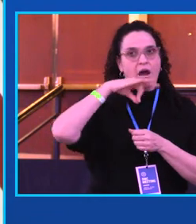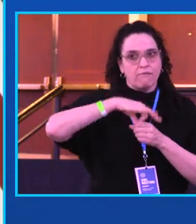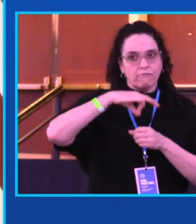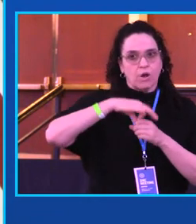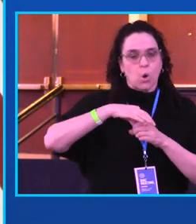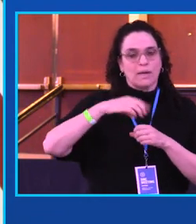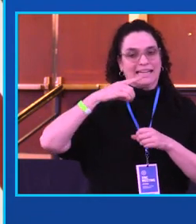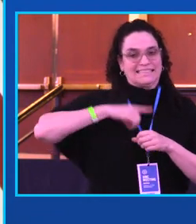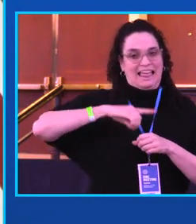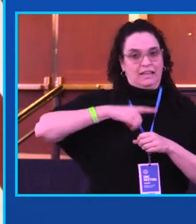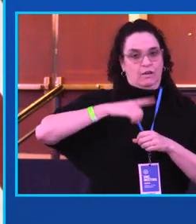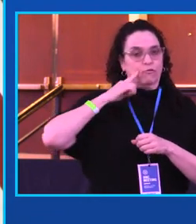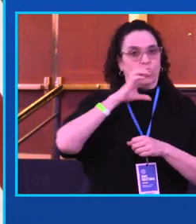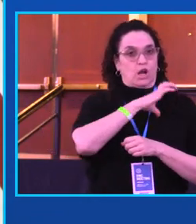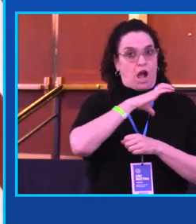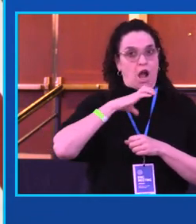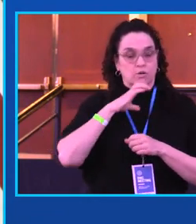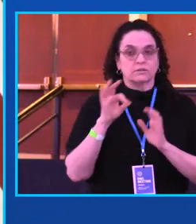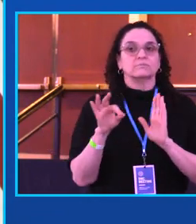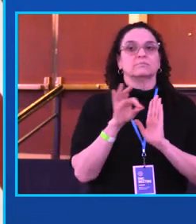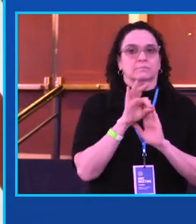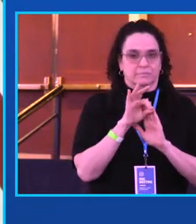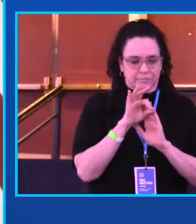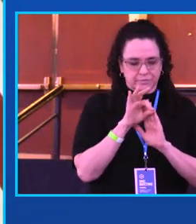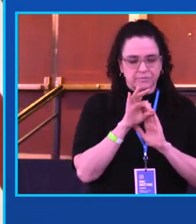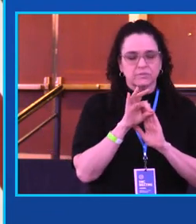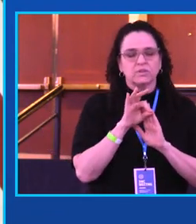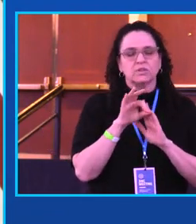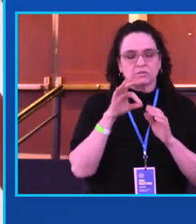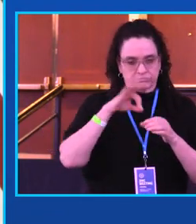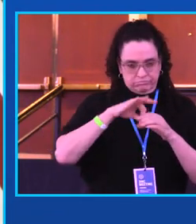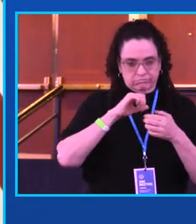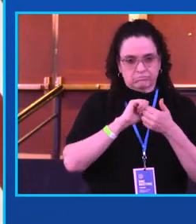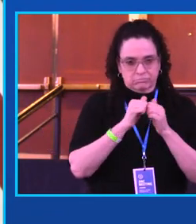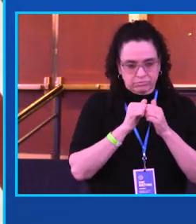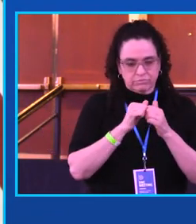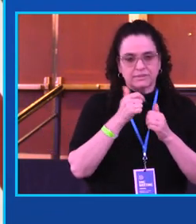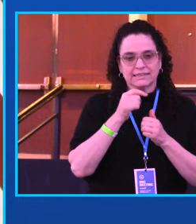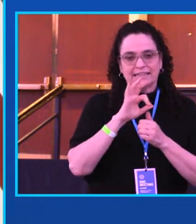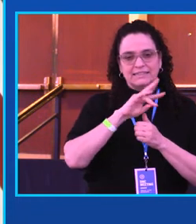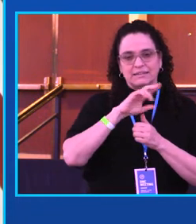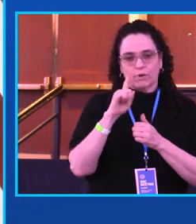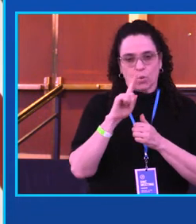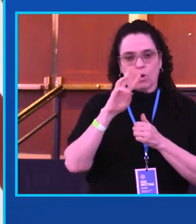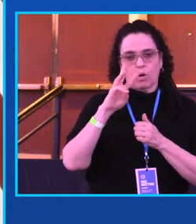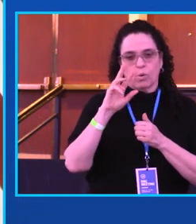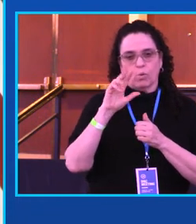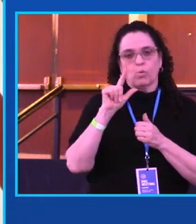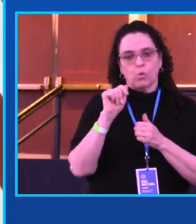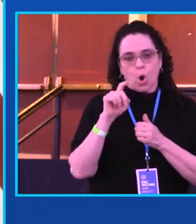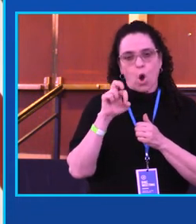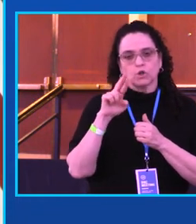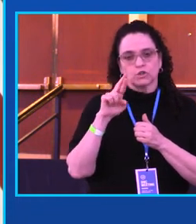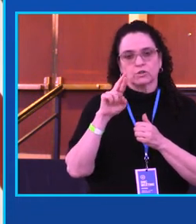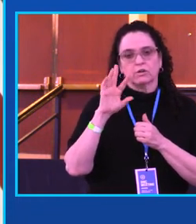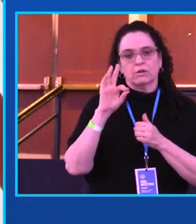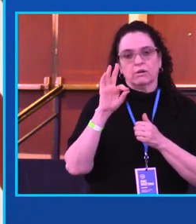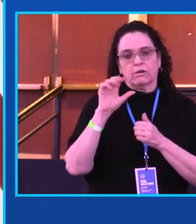to Congress was elected in 1971, Walter Fauntroy. I was in the 10th